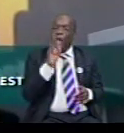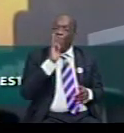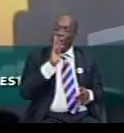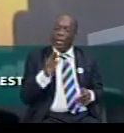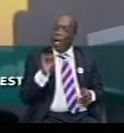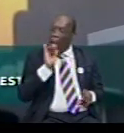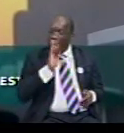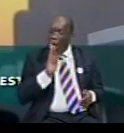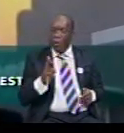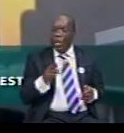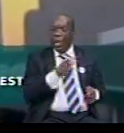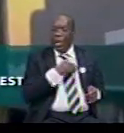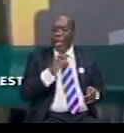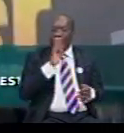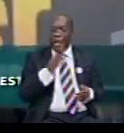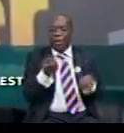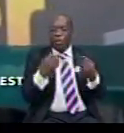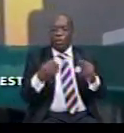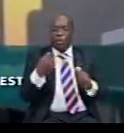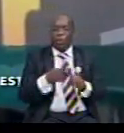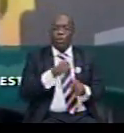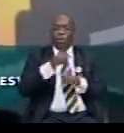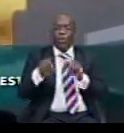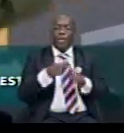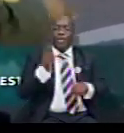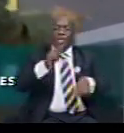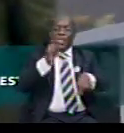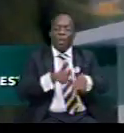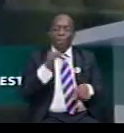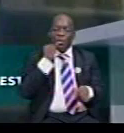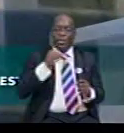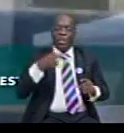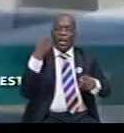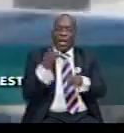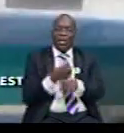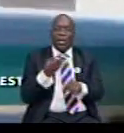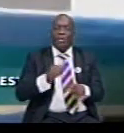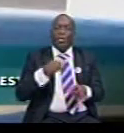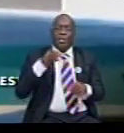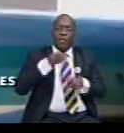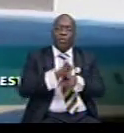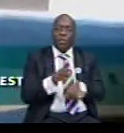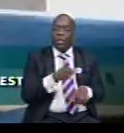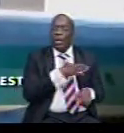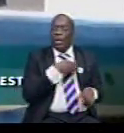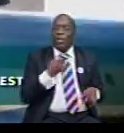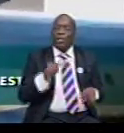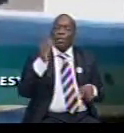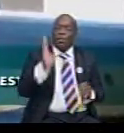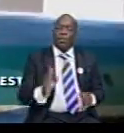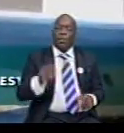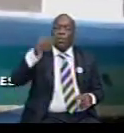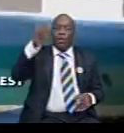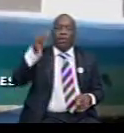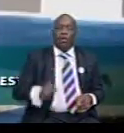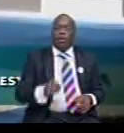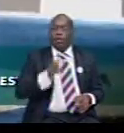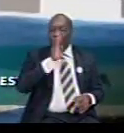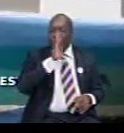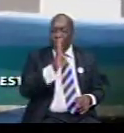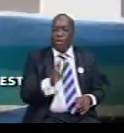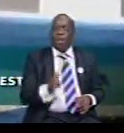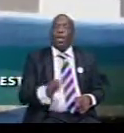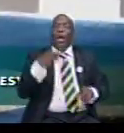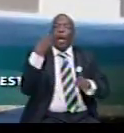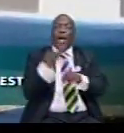the times are tough, the ministers and the preachers and the professionals must be tougher than